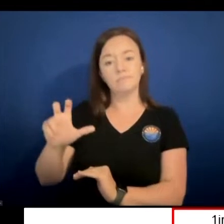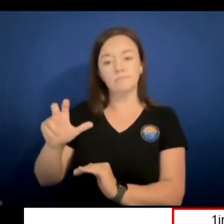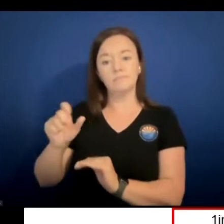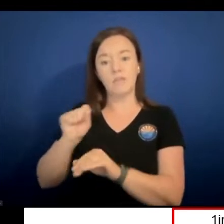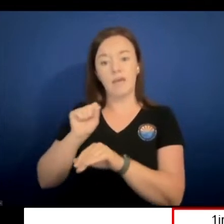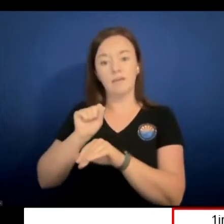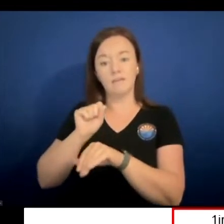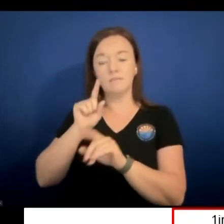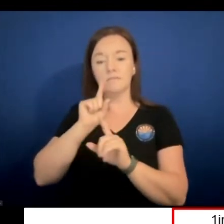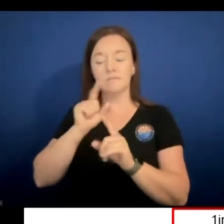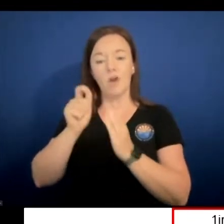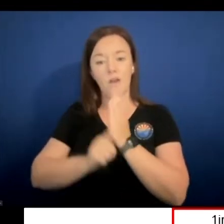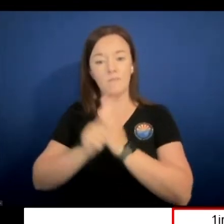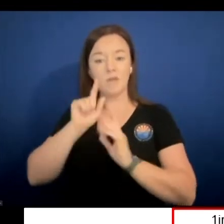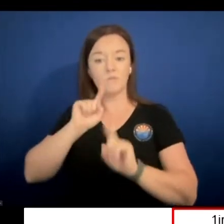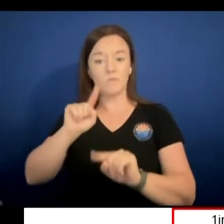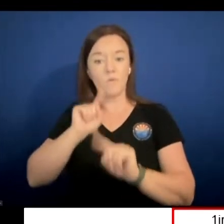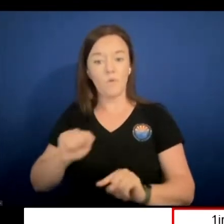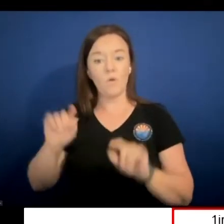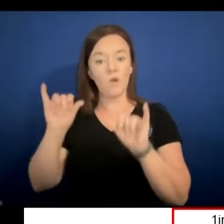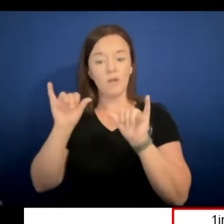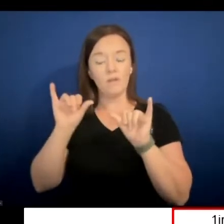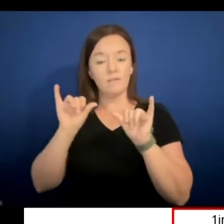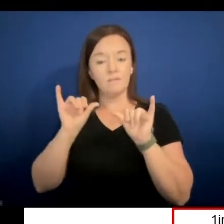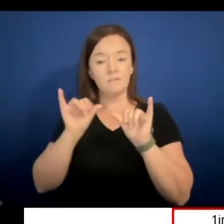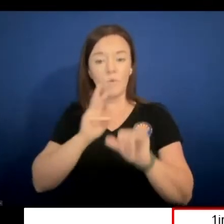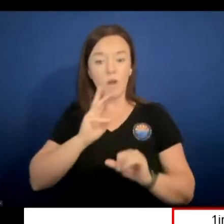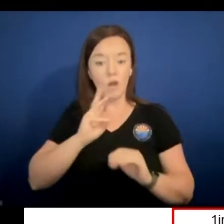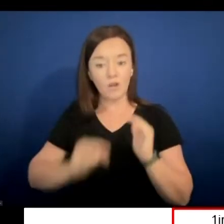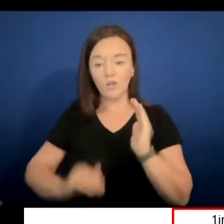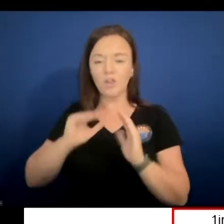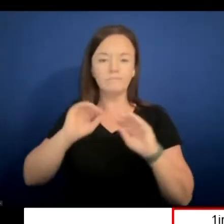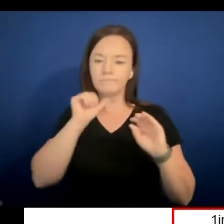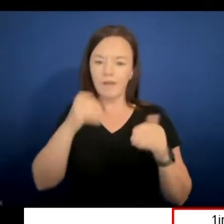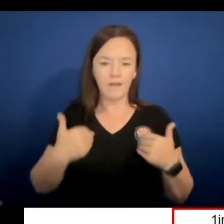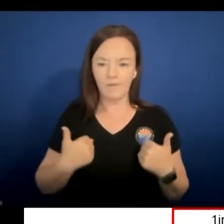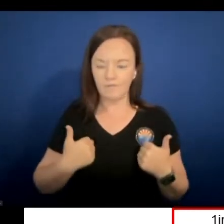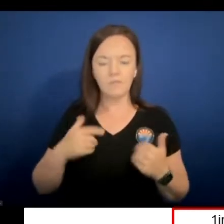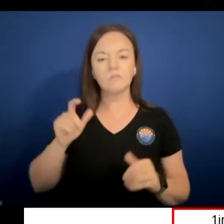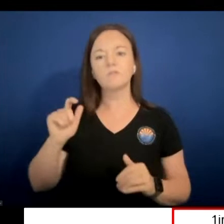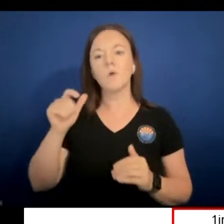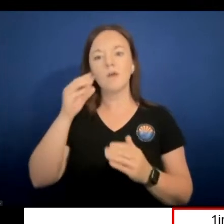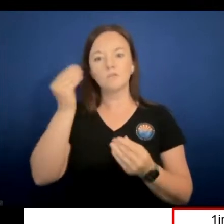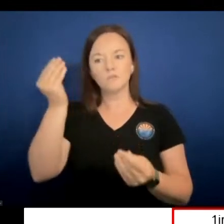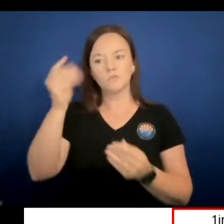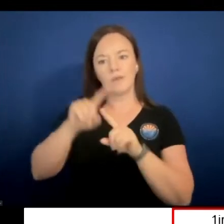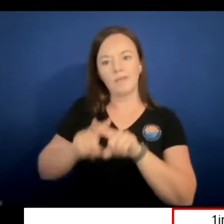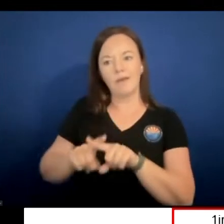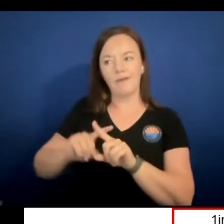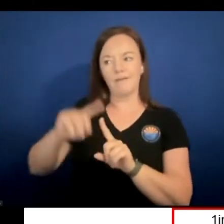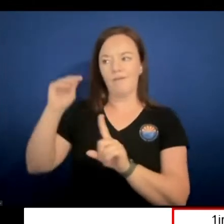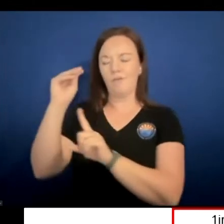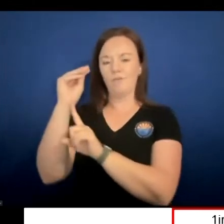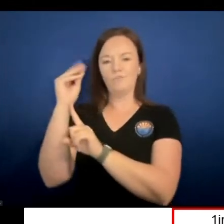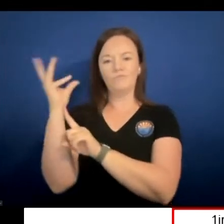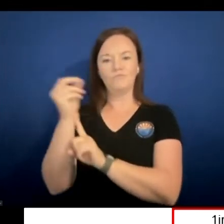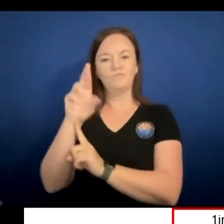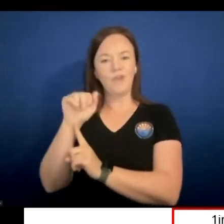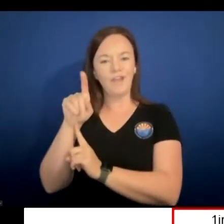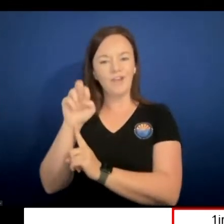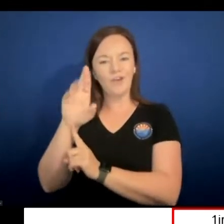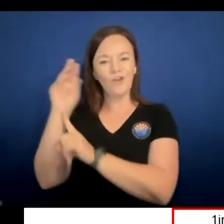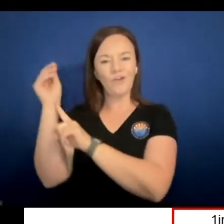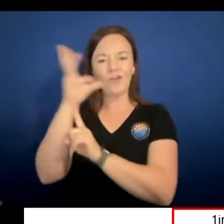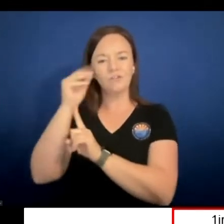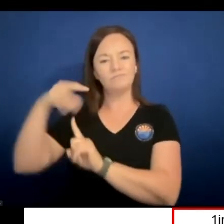NEXRAD radar and radar data and information after rain events to get some estimate